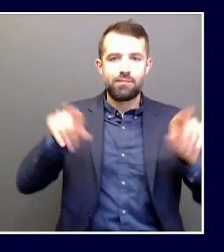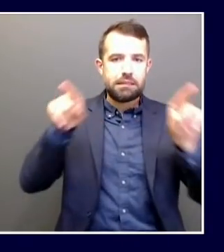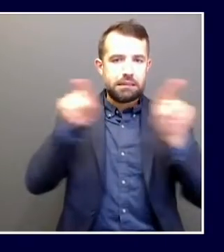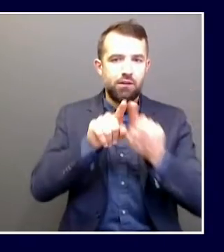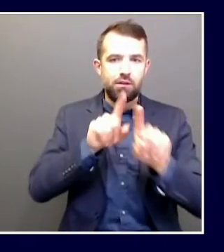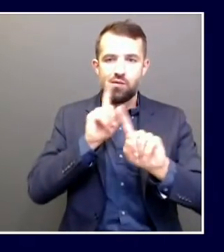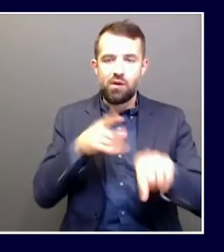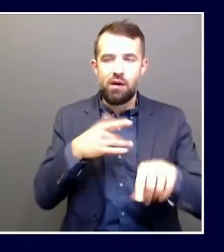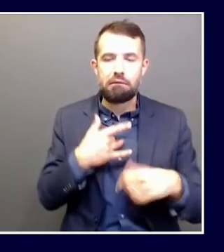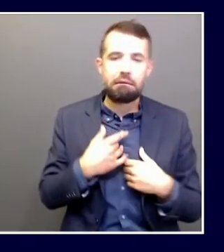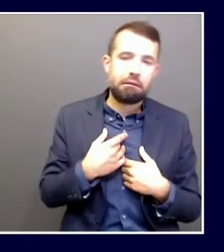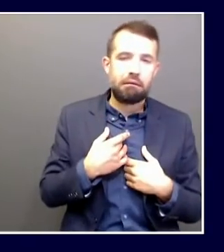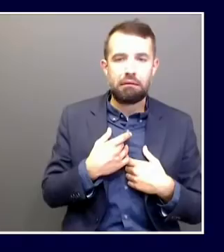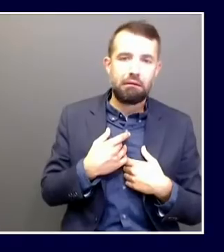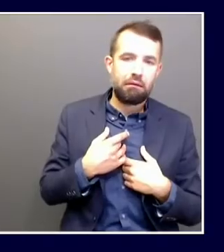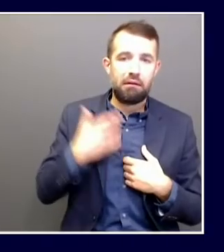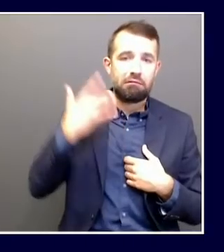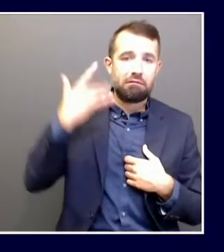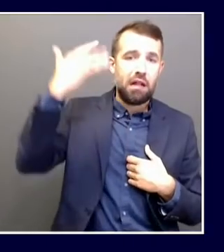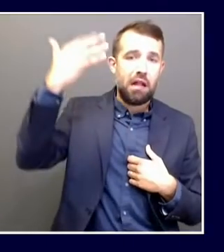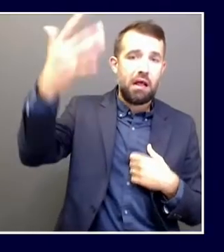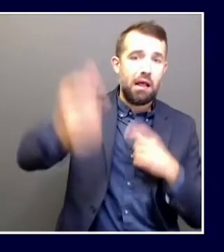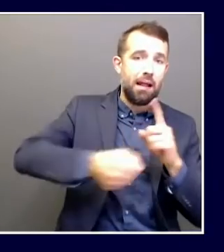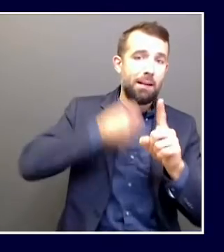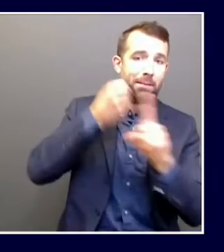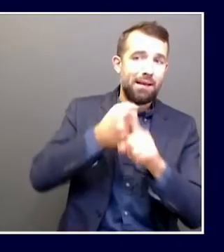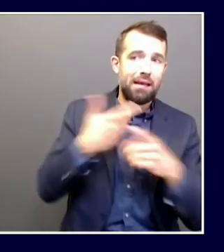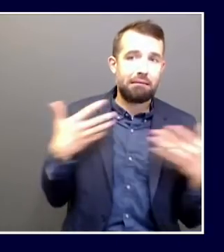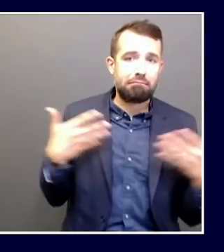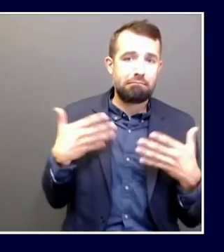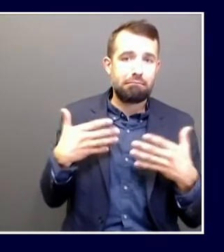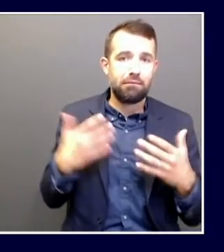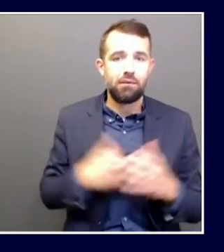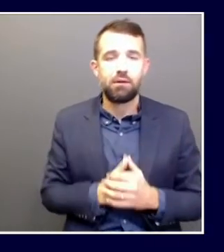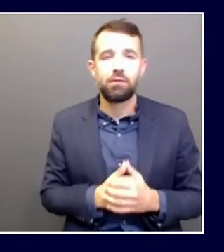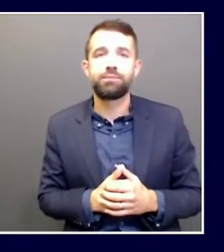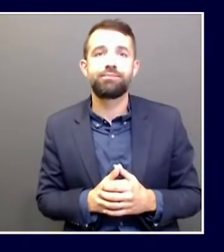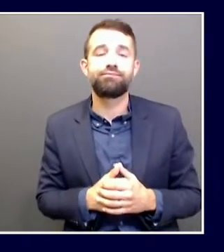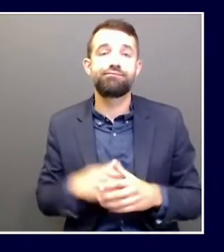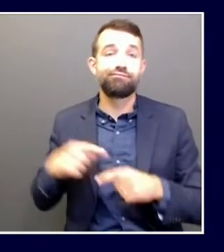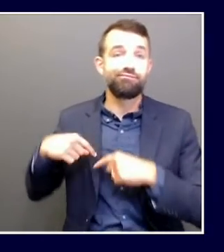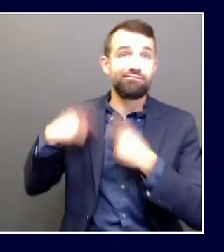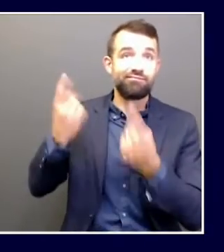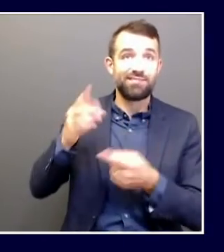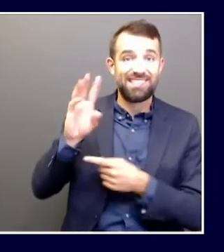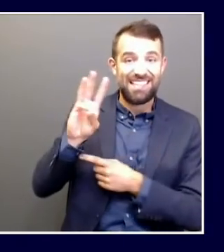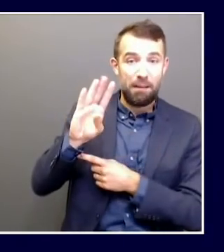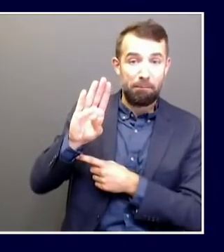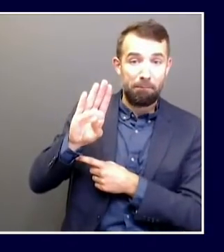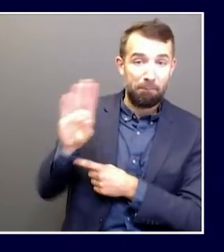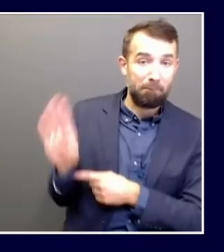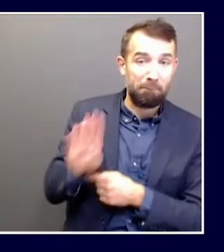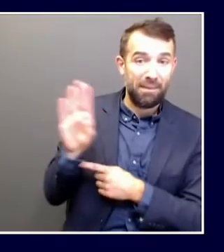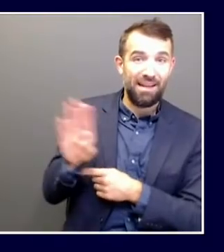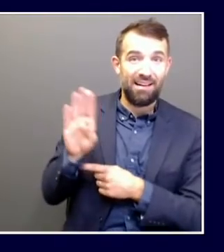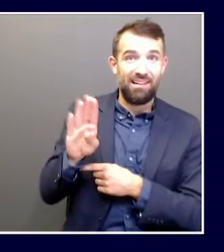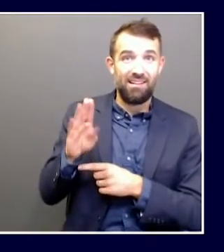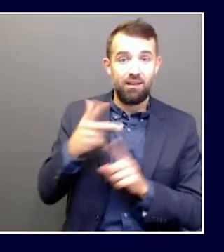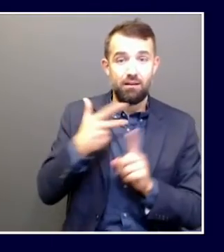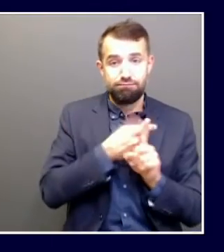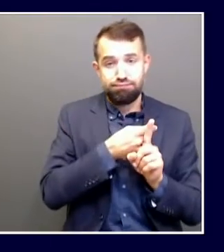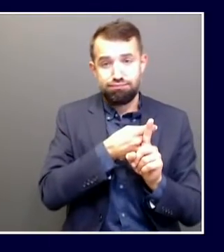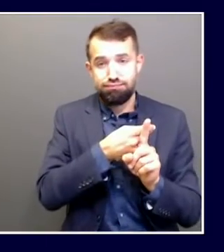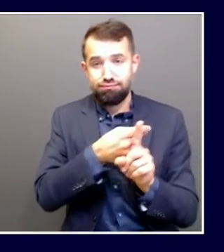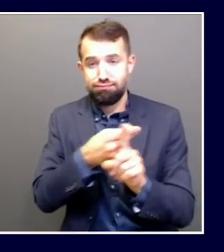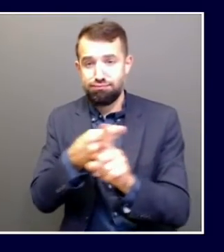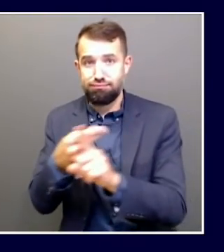where billions of doses, I believe over 6 billion doses of COVID-19 vaccine, billion with a